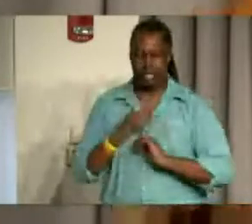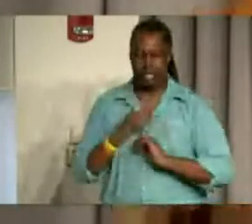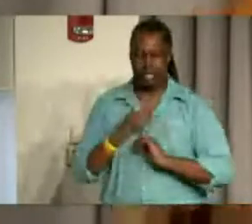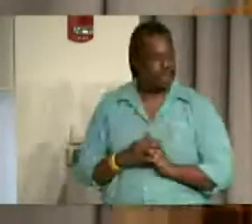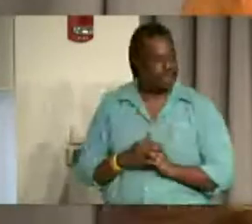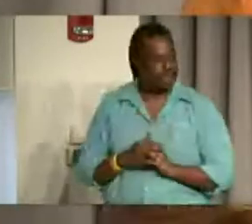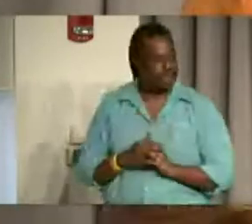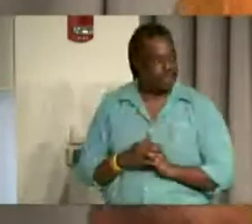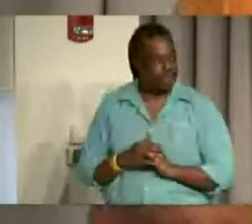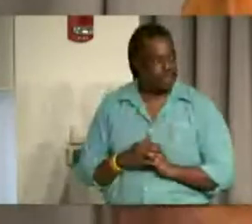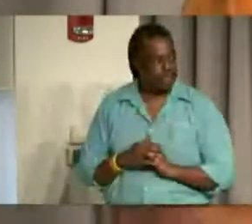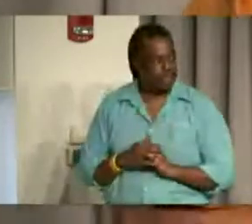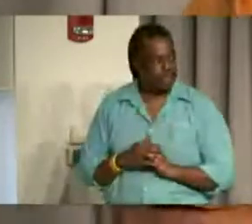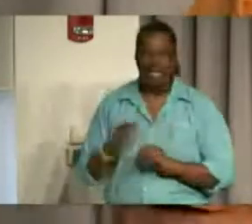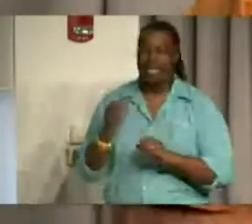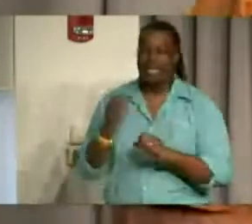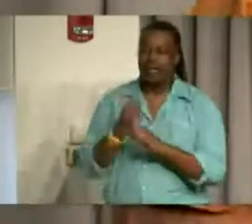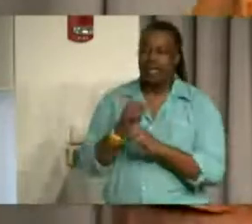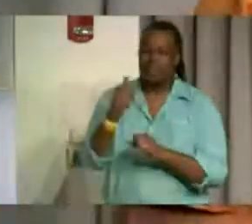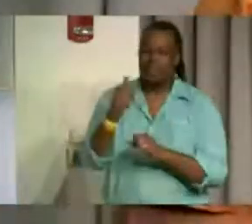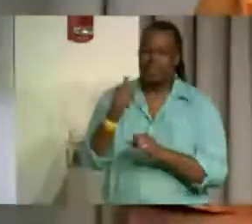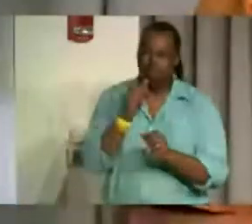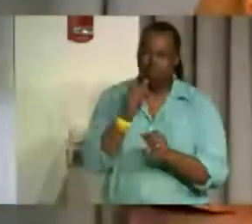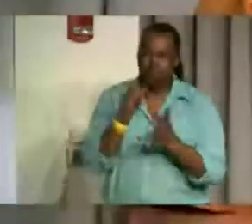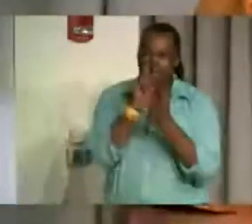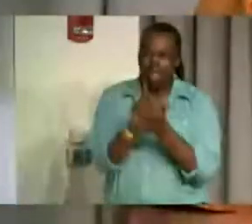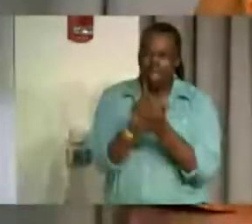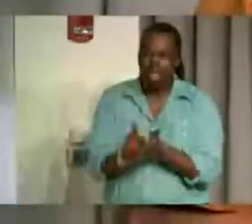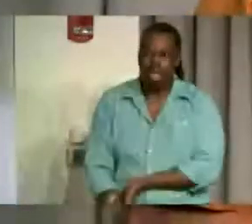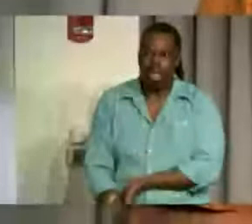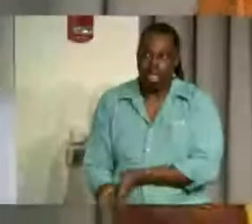He made her fall in love with him.